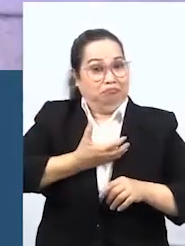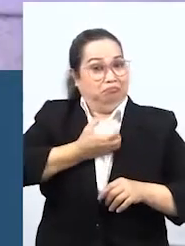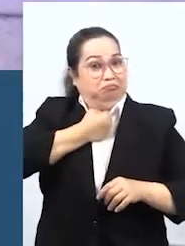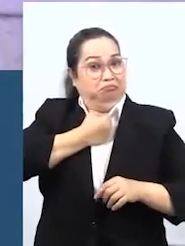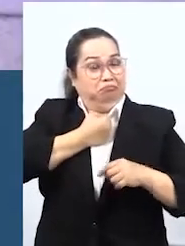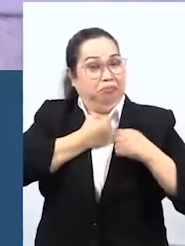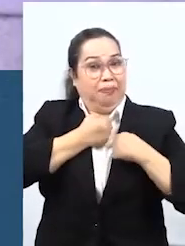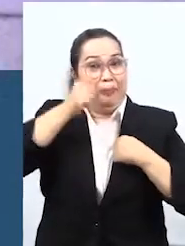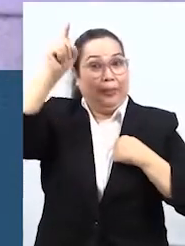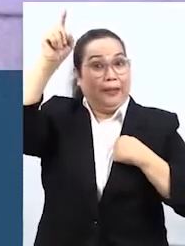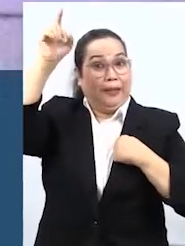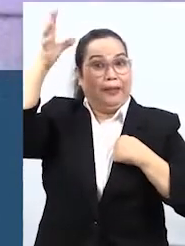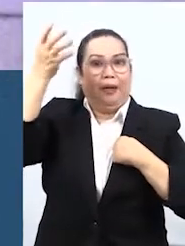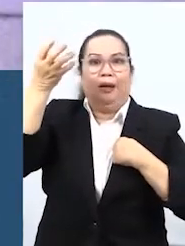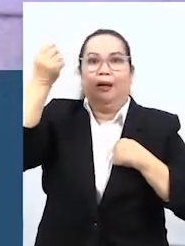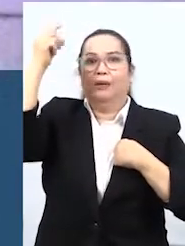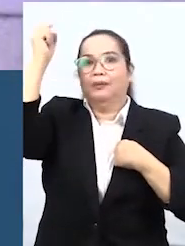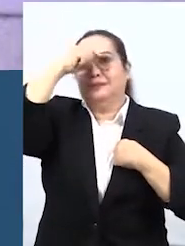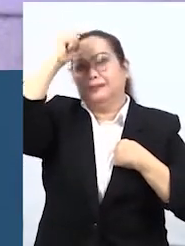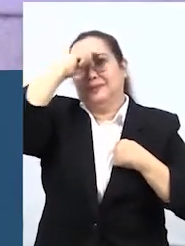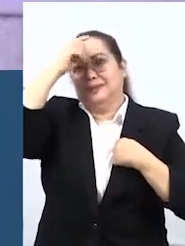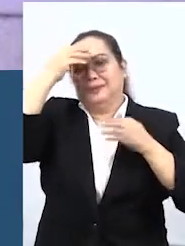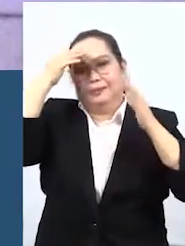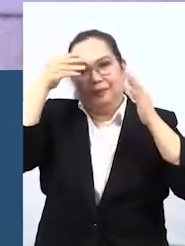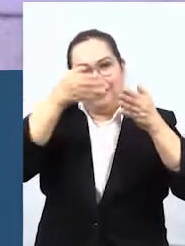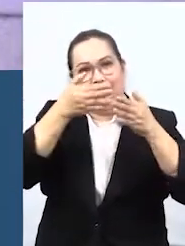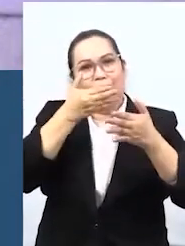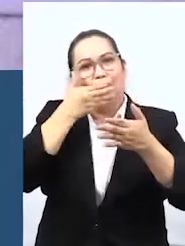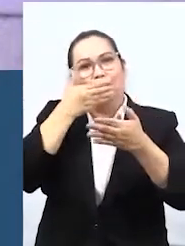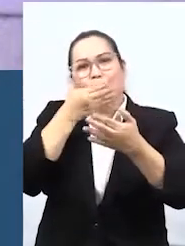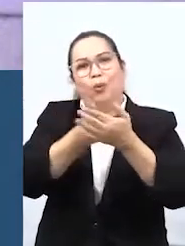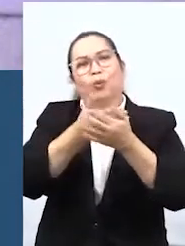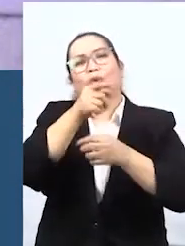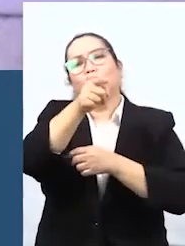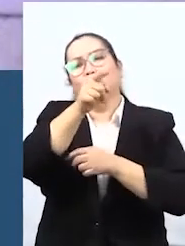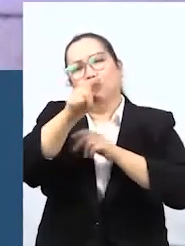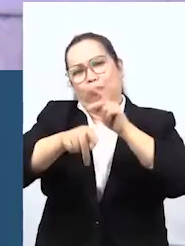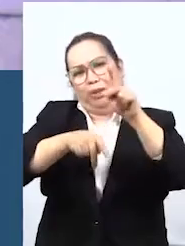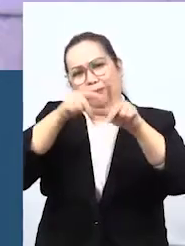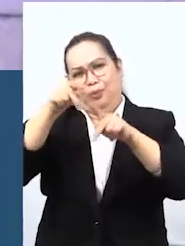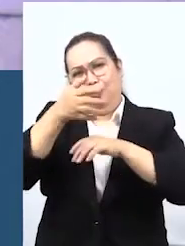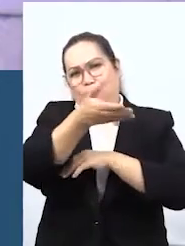God acts out of wise and concern for the wellbeing of his